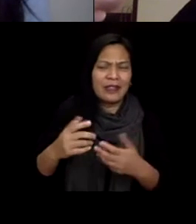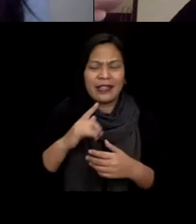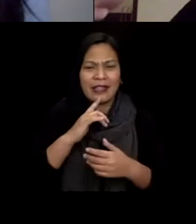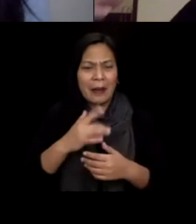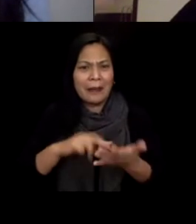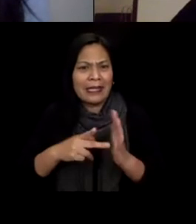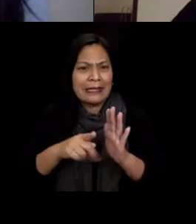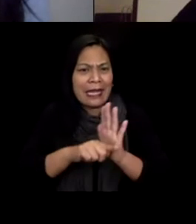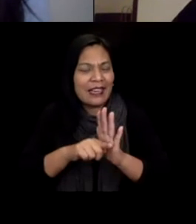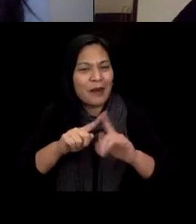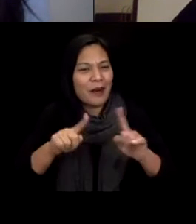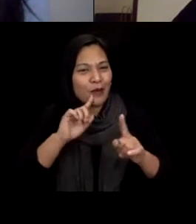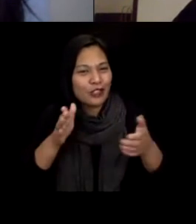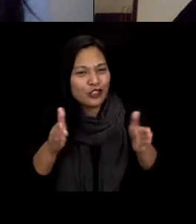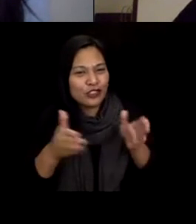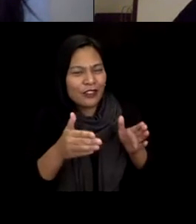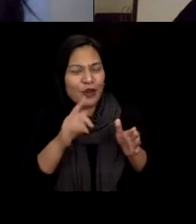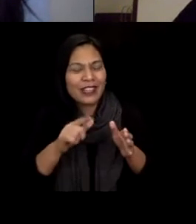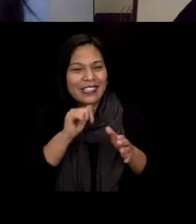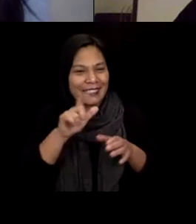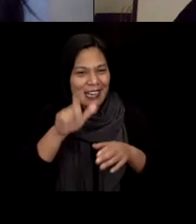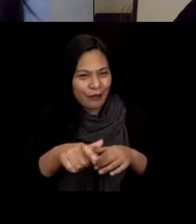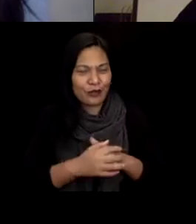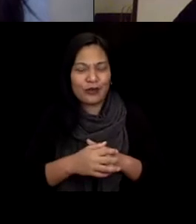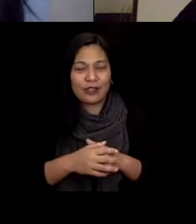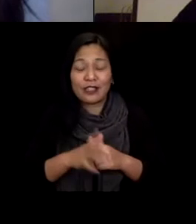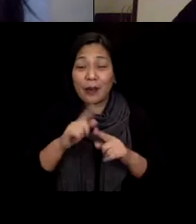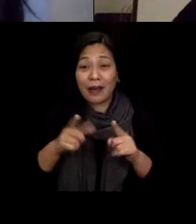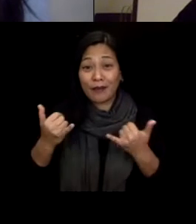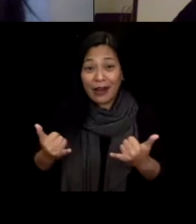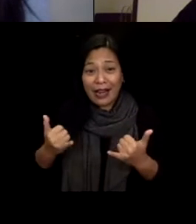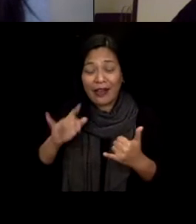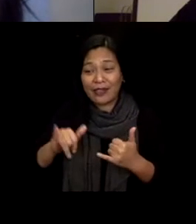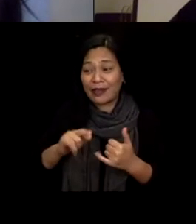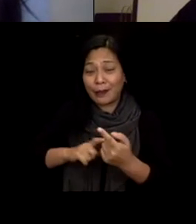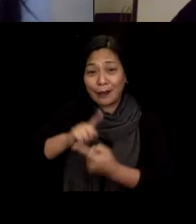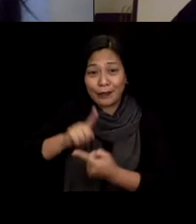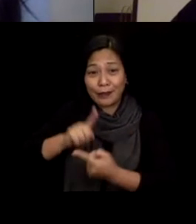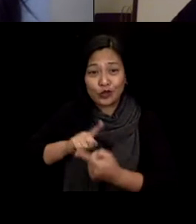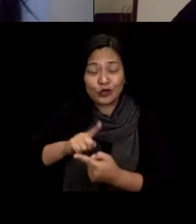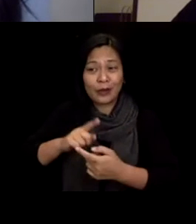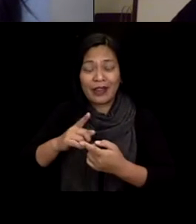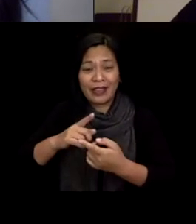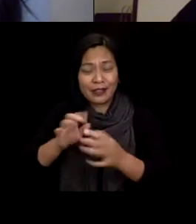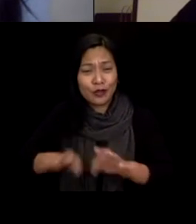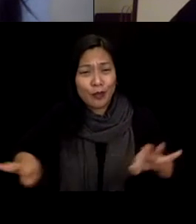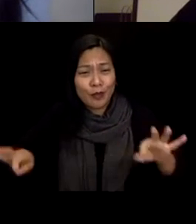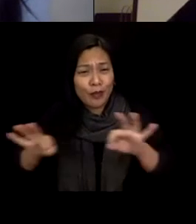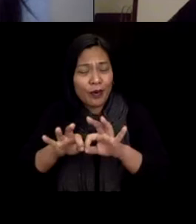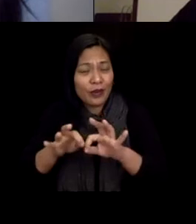think, this moment of mentorship is really important, because society still very much